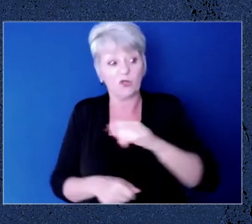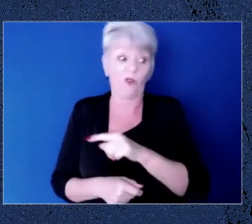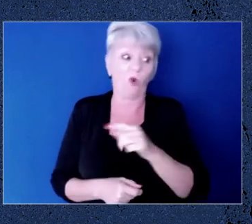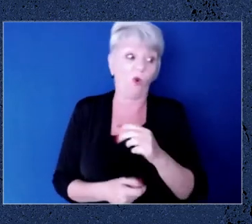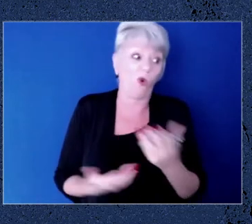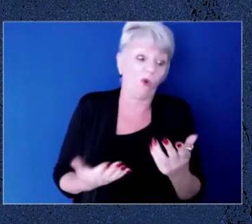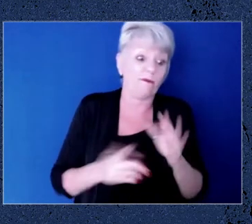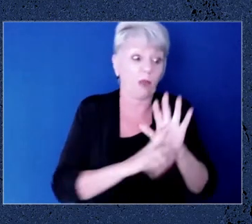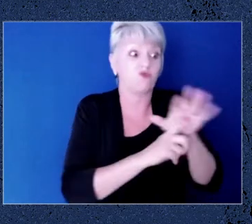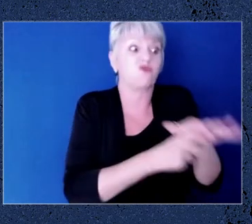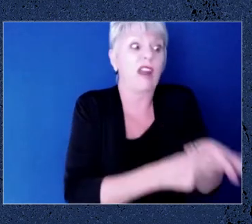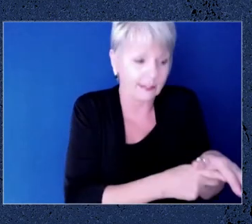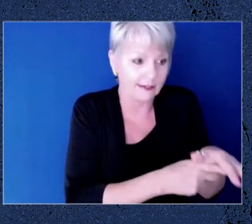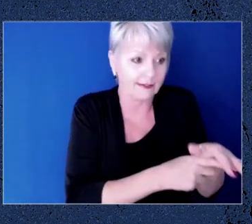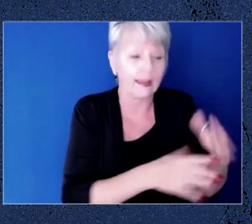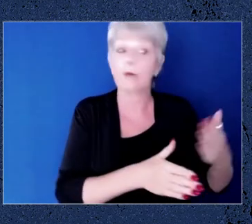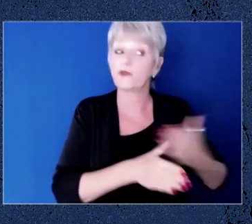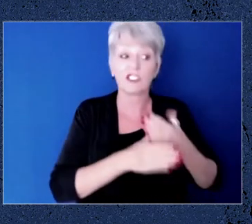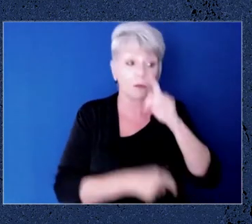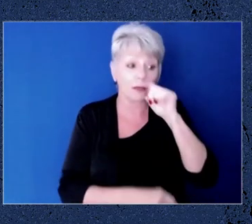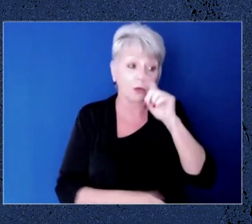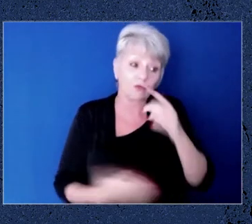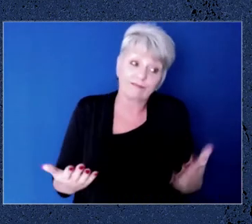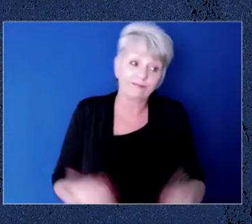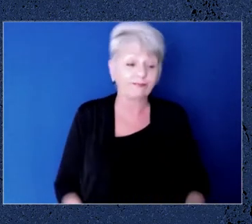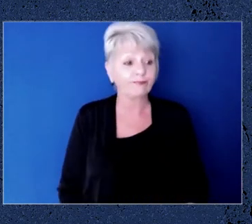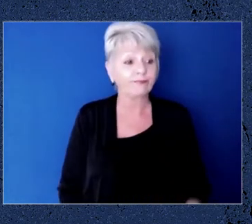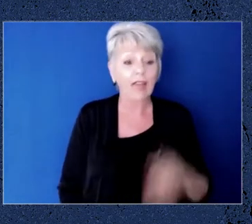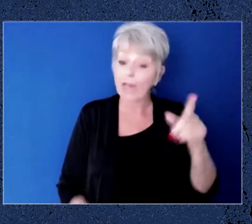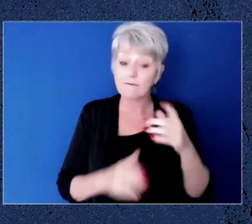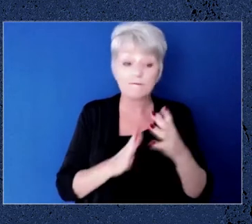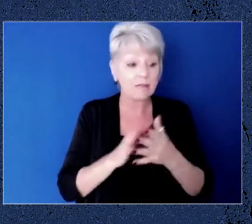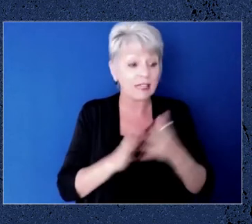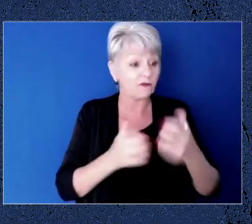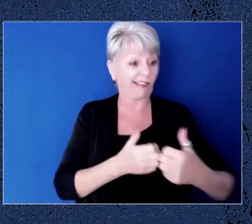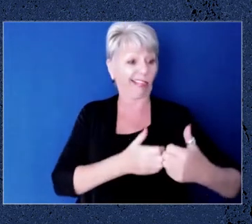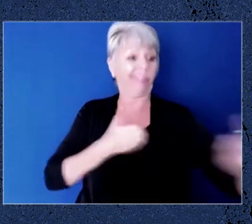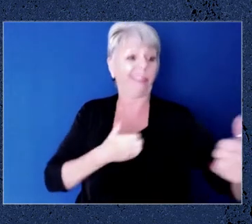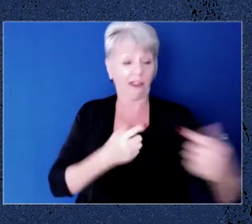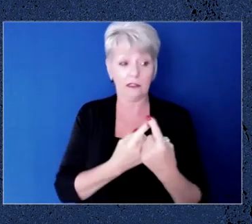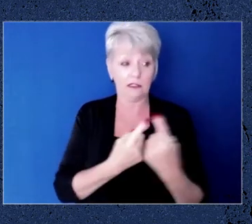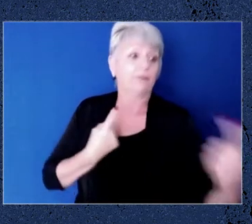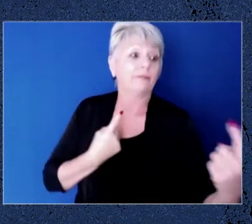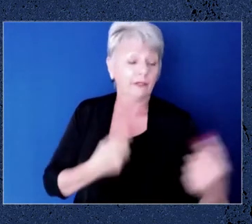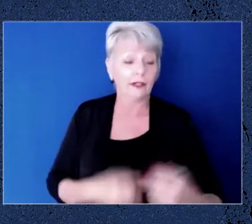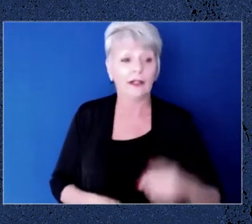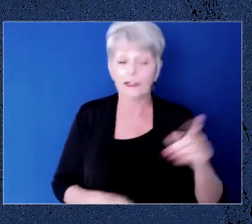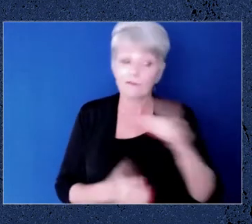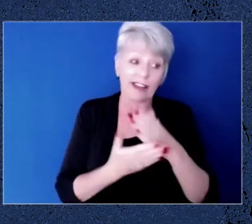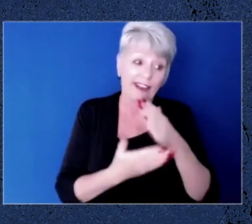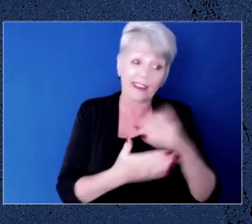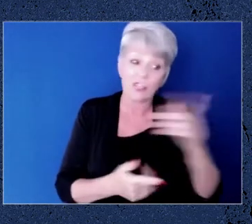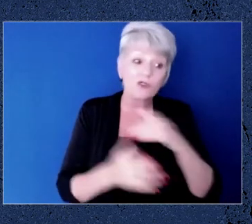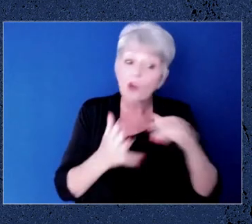oppress Aboriginal people and further disenfranchise them or even eradicate them, really, if we're honest about it. So not only are we dealing